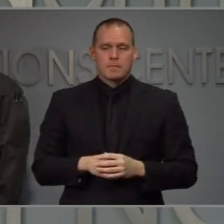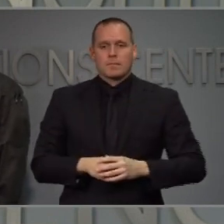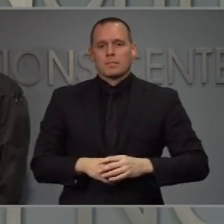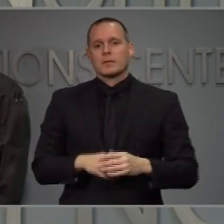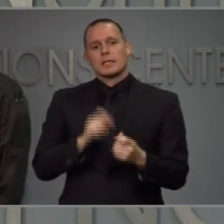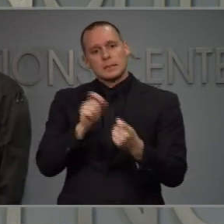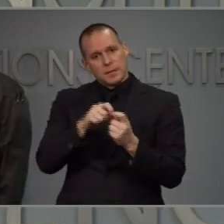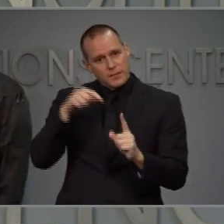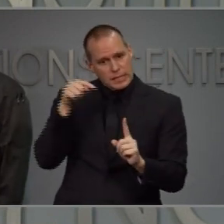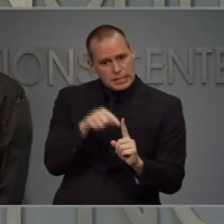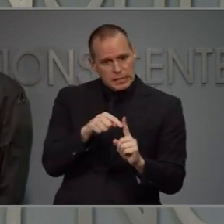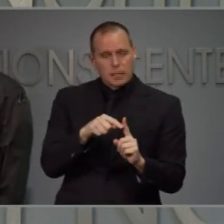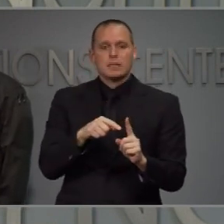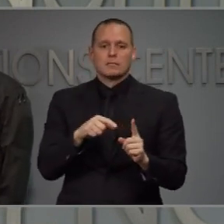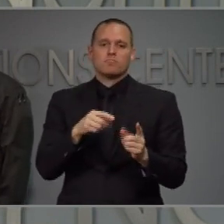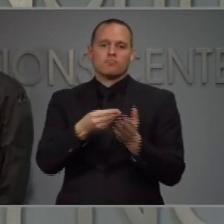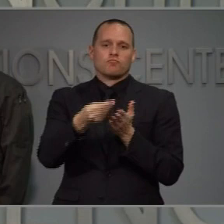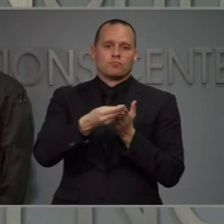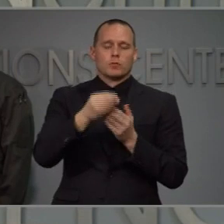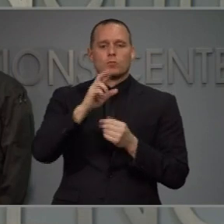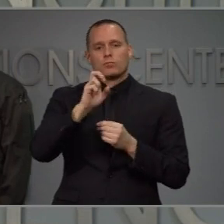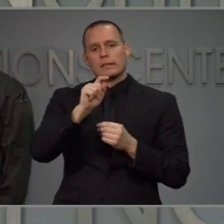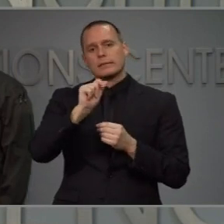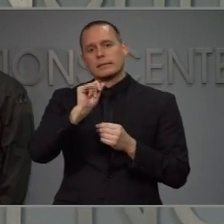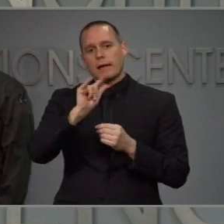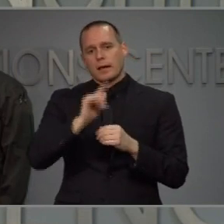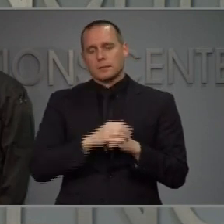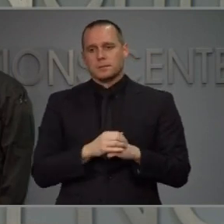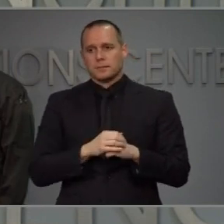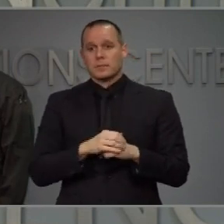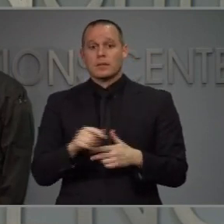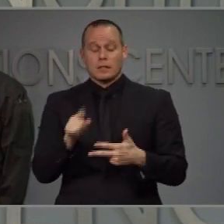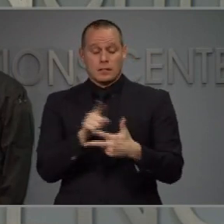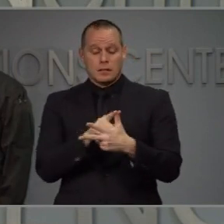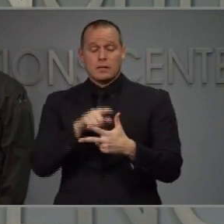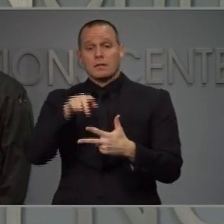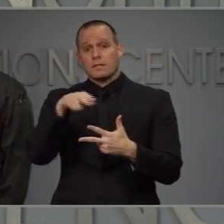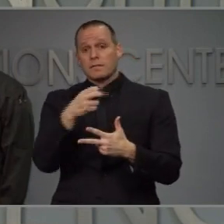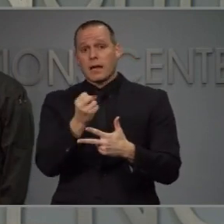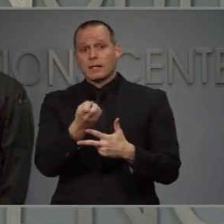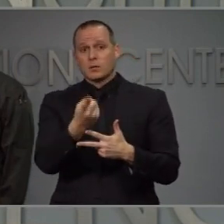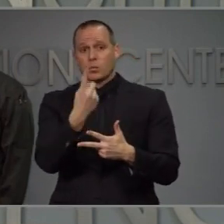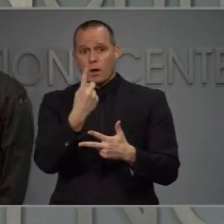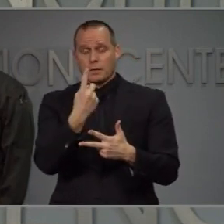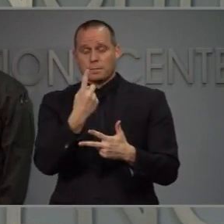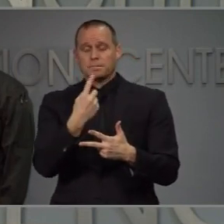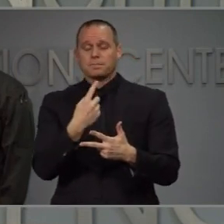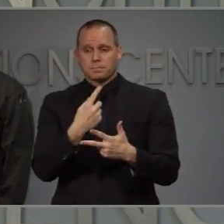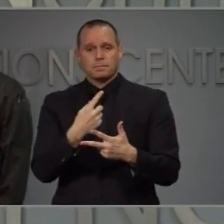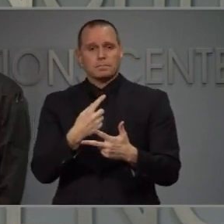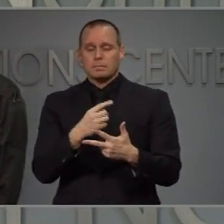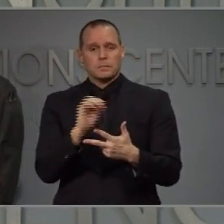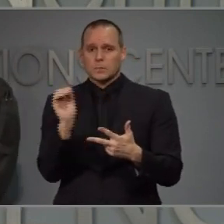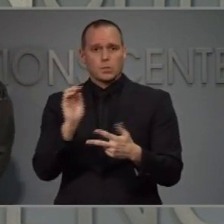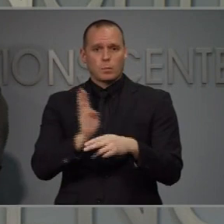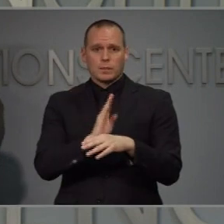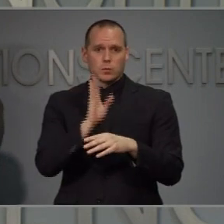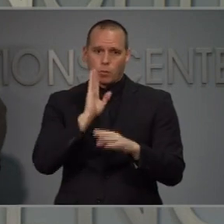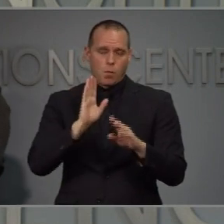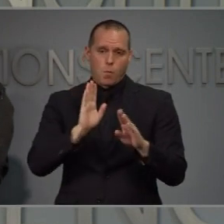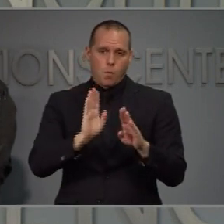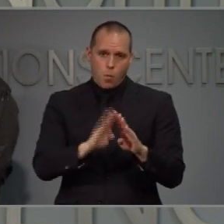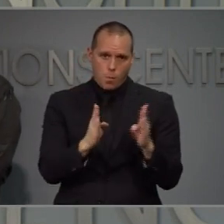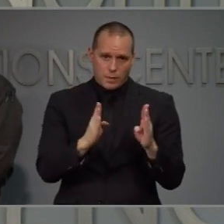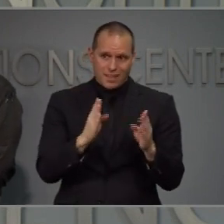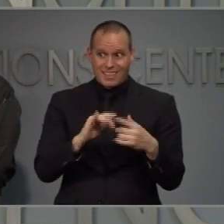retail establishments. In phase 1, you won't see any of the businesses opening that